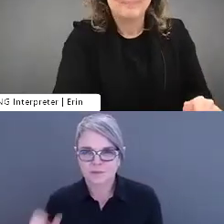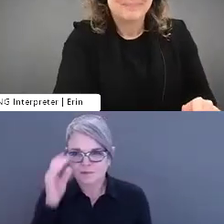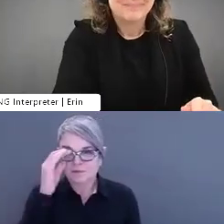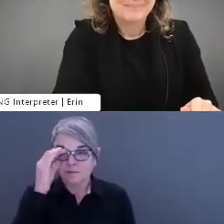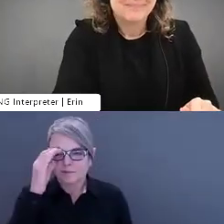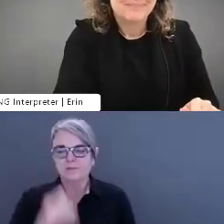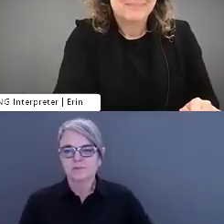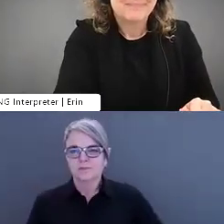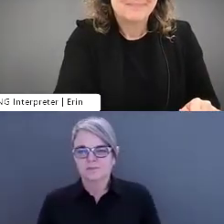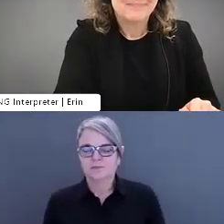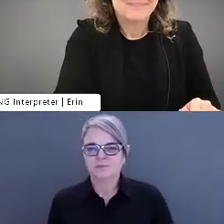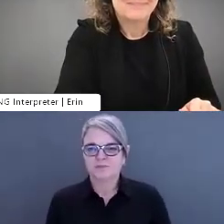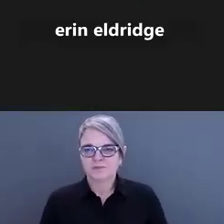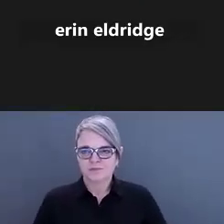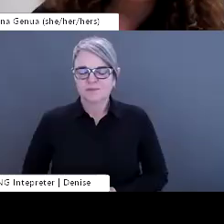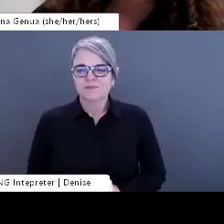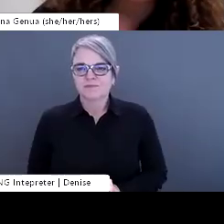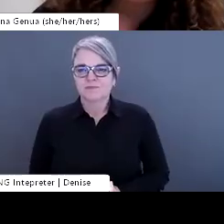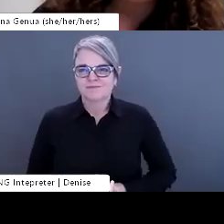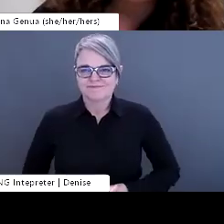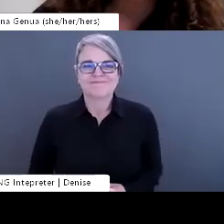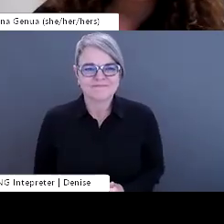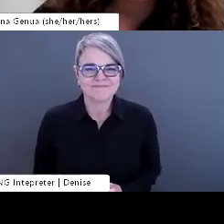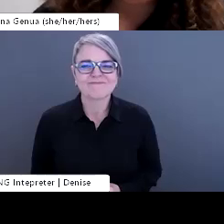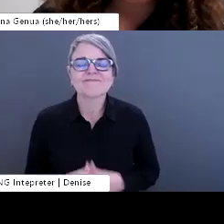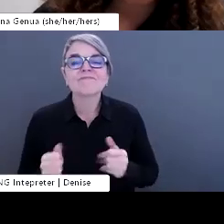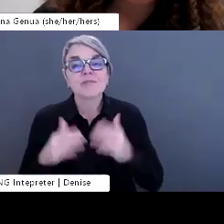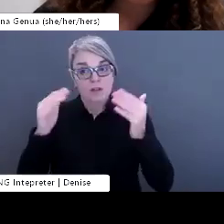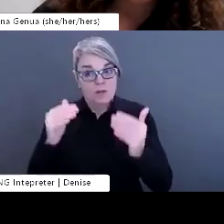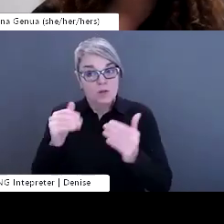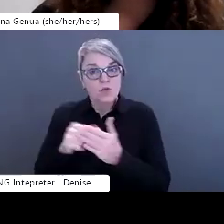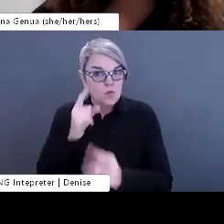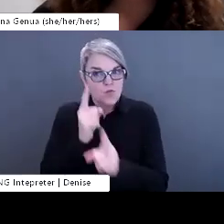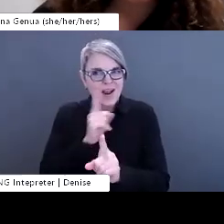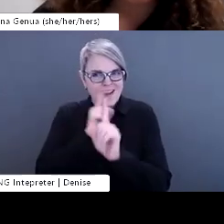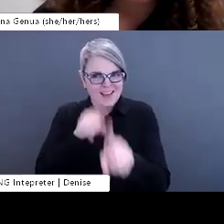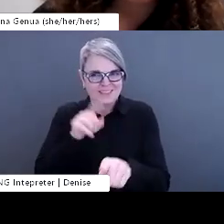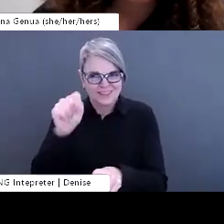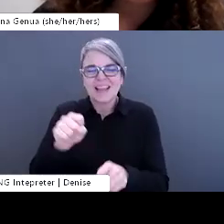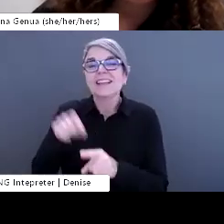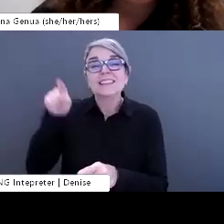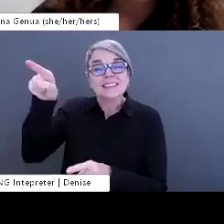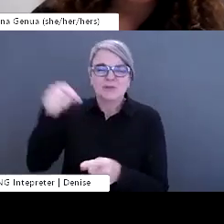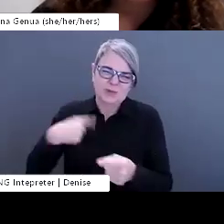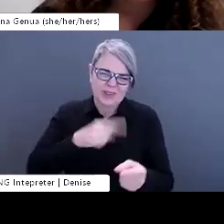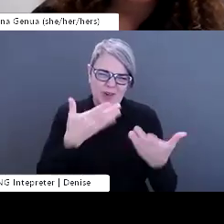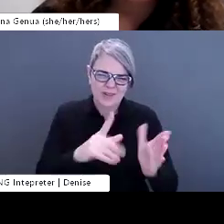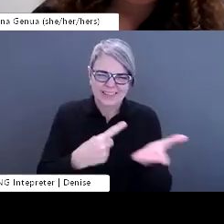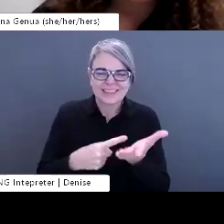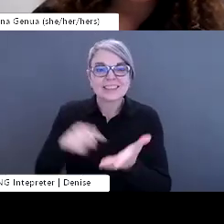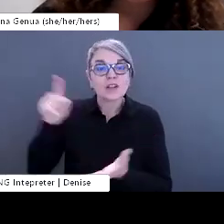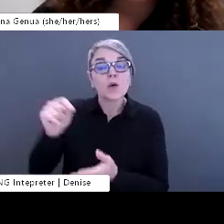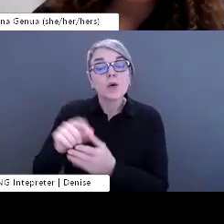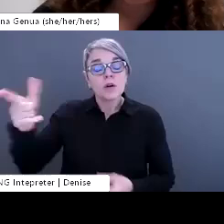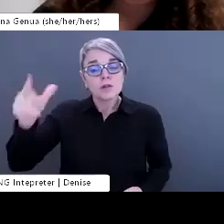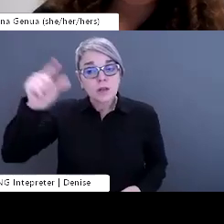All right. So a Government of Canada check is a check issued to you from the federal government. So here are some examples of those types of checks.